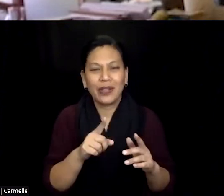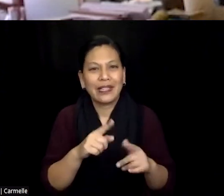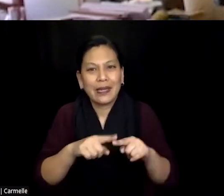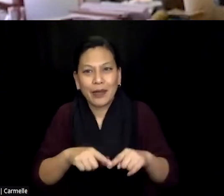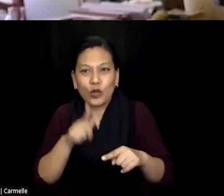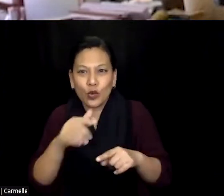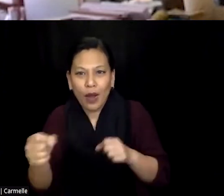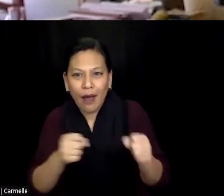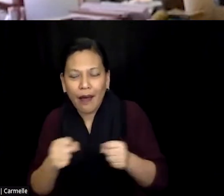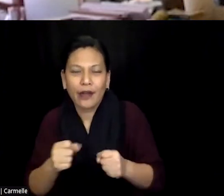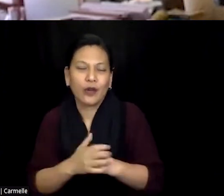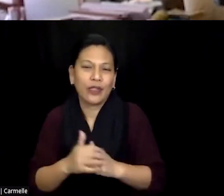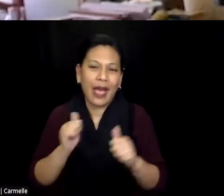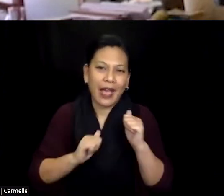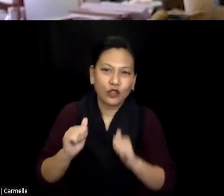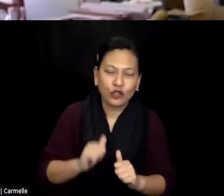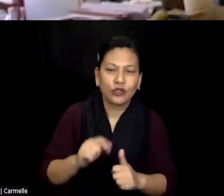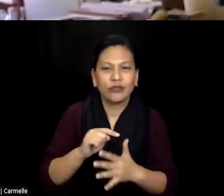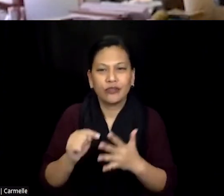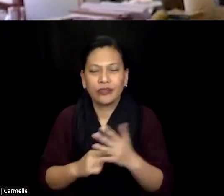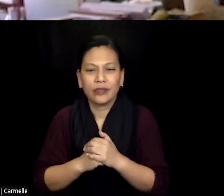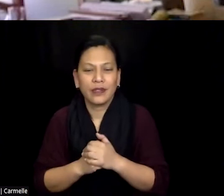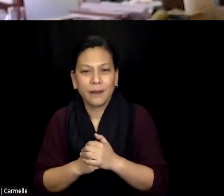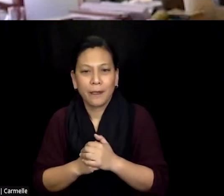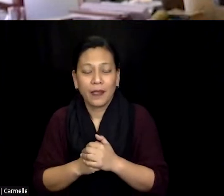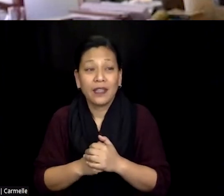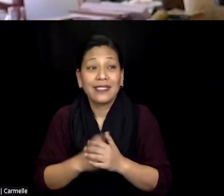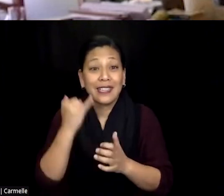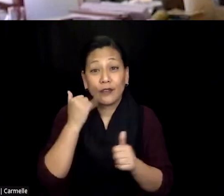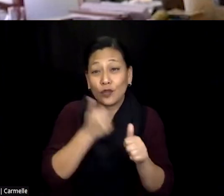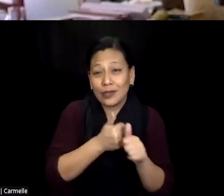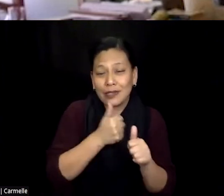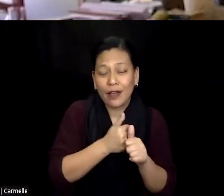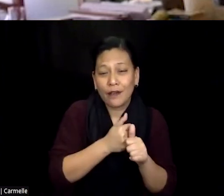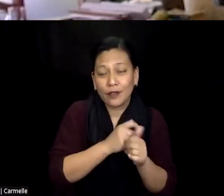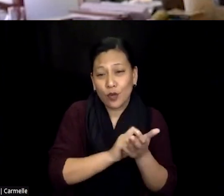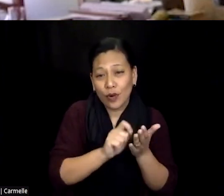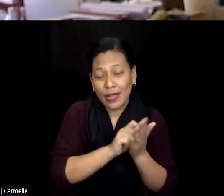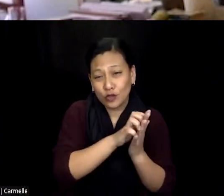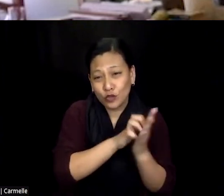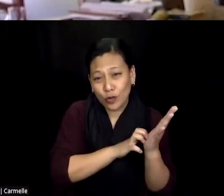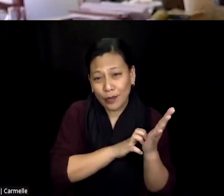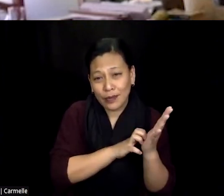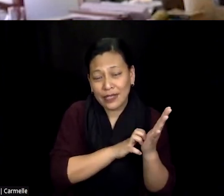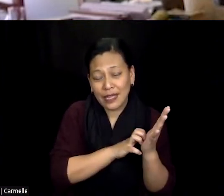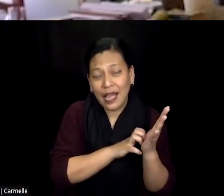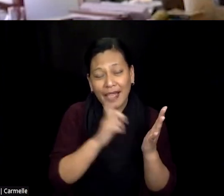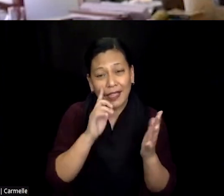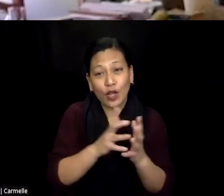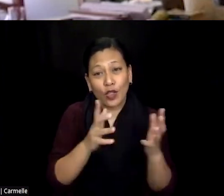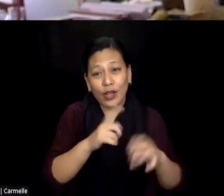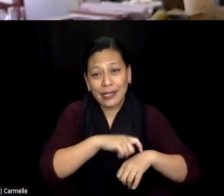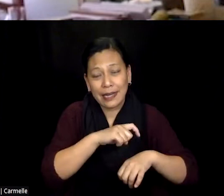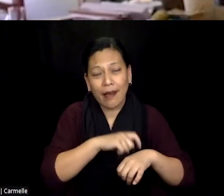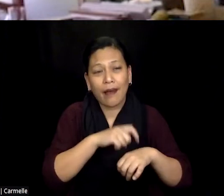approaching film as a screenwriter can be a lot of wasted time daydreaming and buying scratch tickets rather